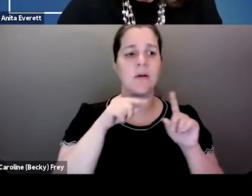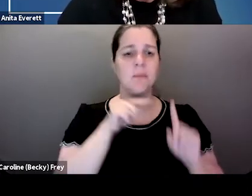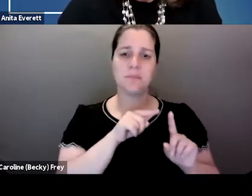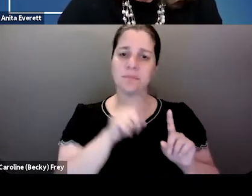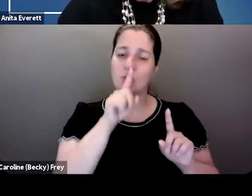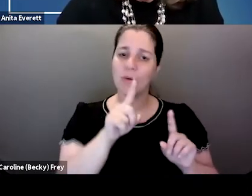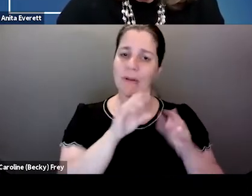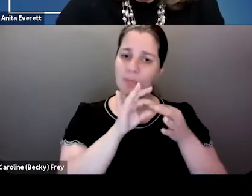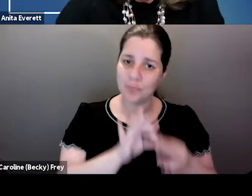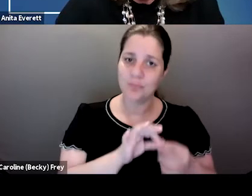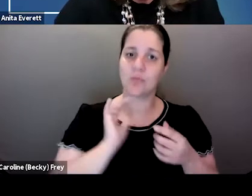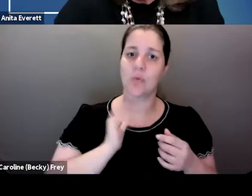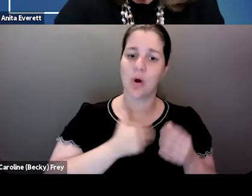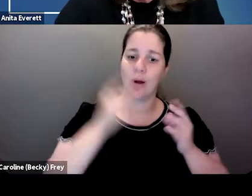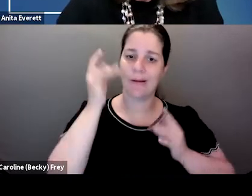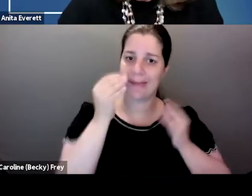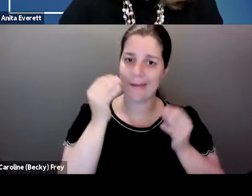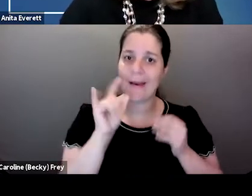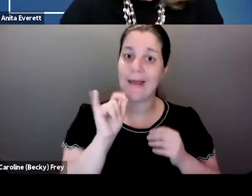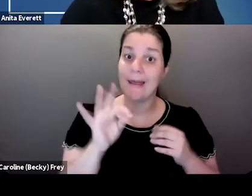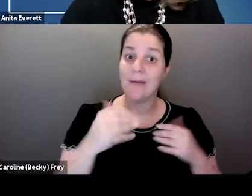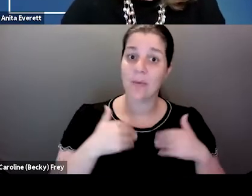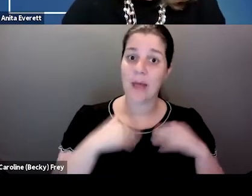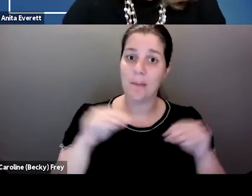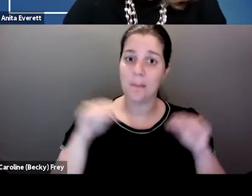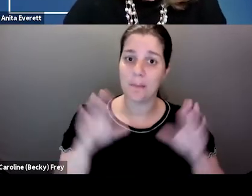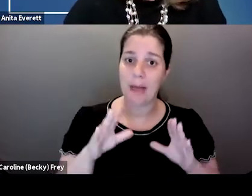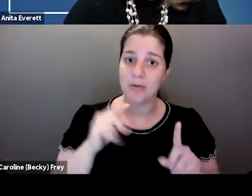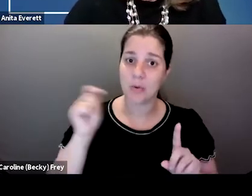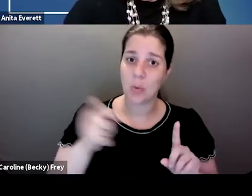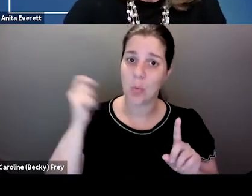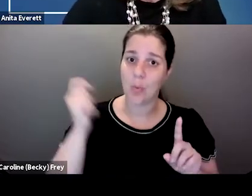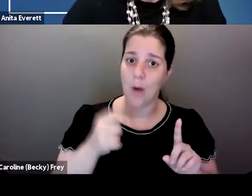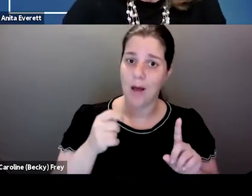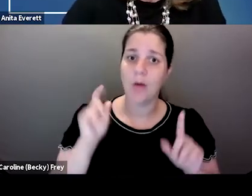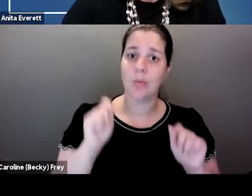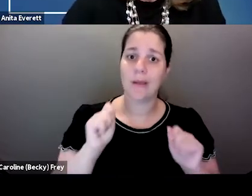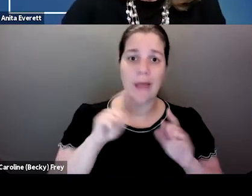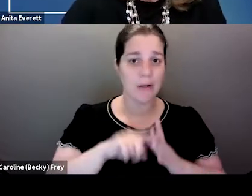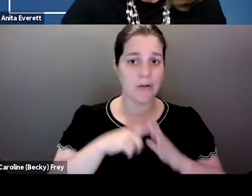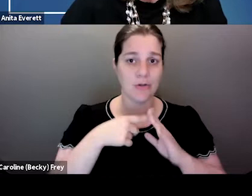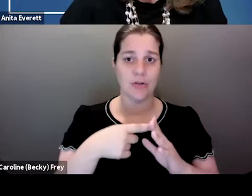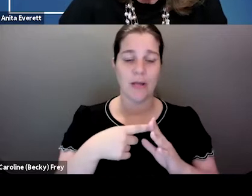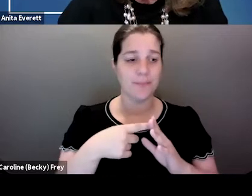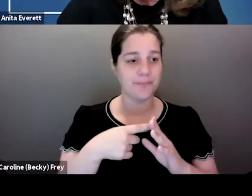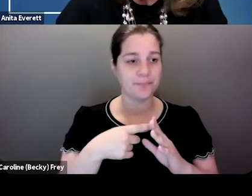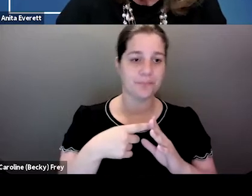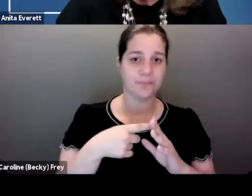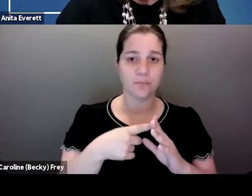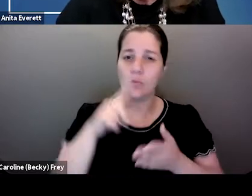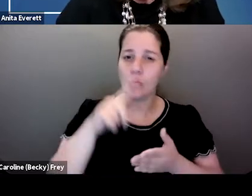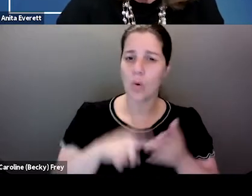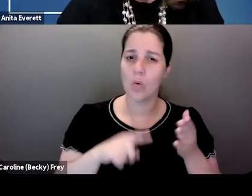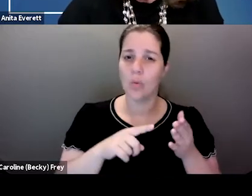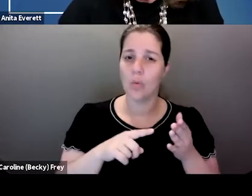about if we had a magic wand, so to speak, and we could, initiate, what would it take